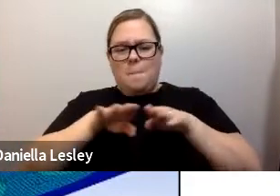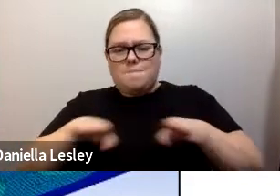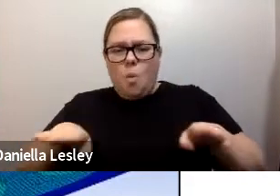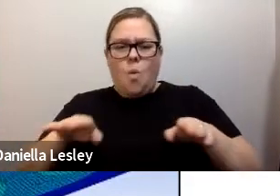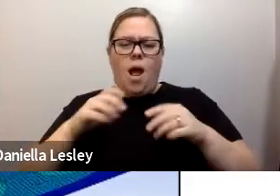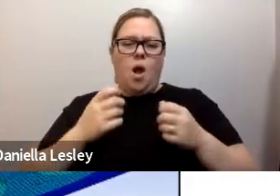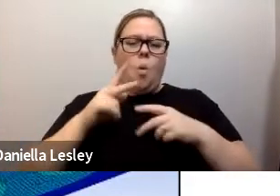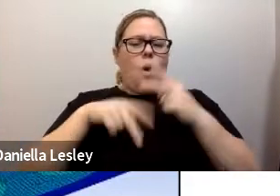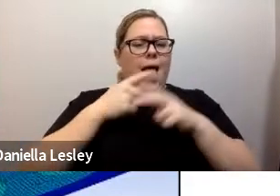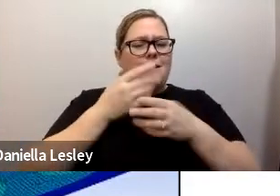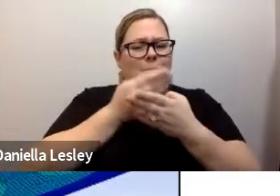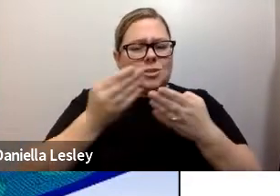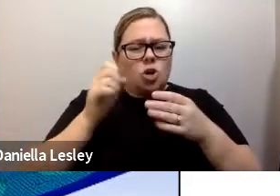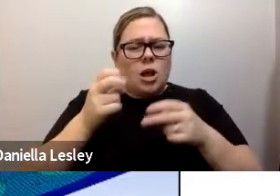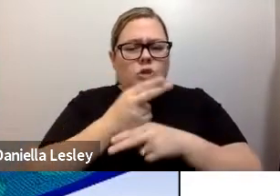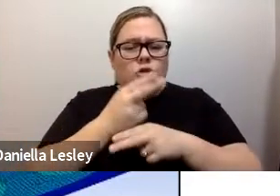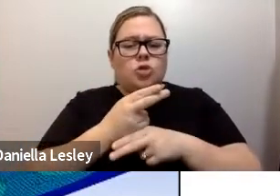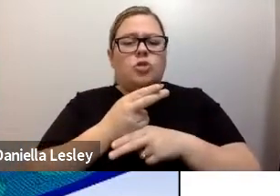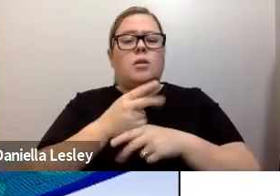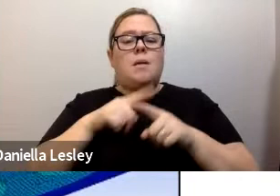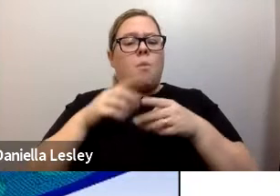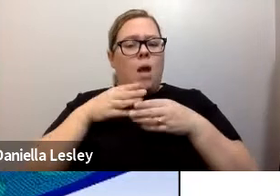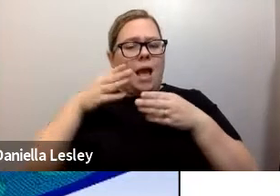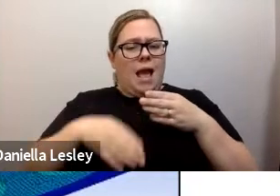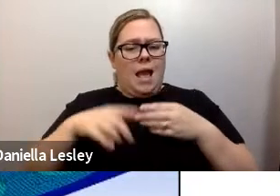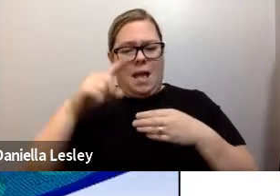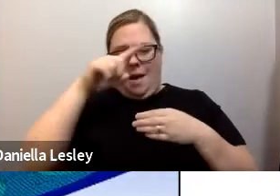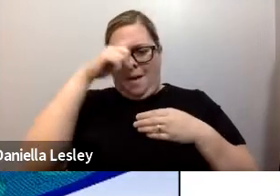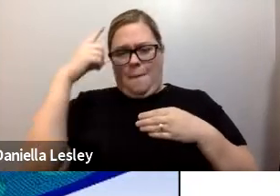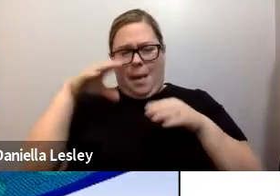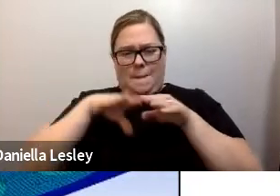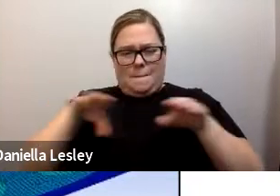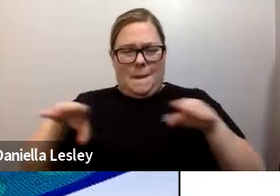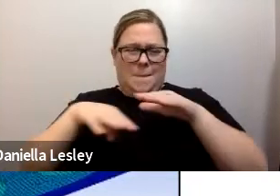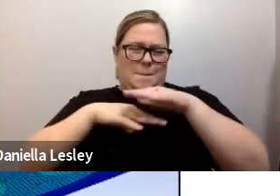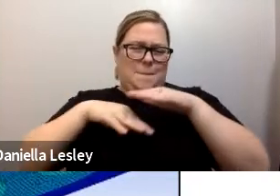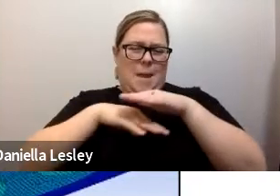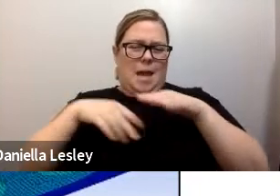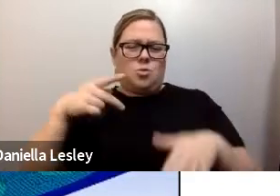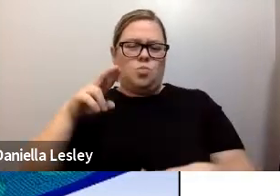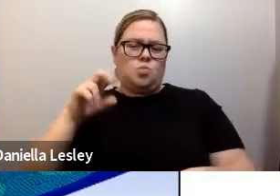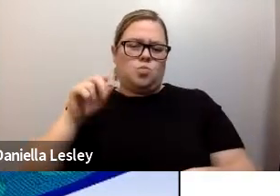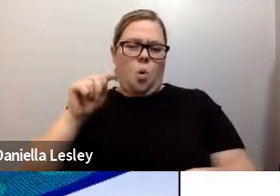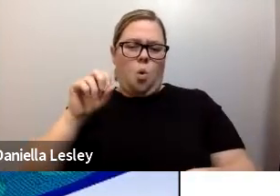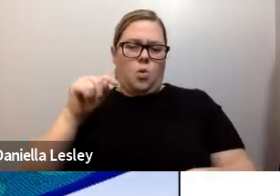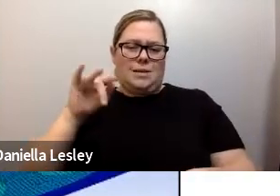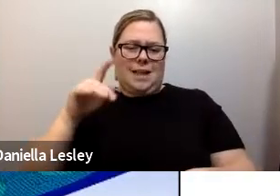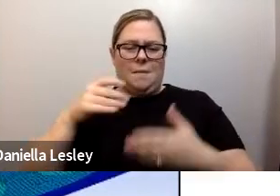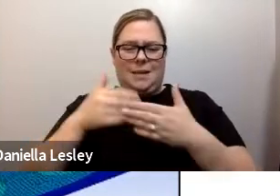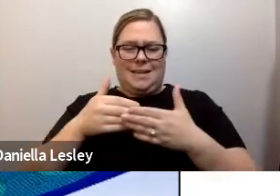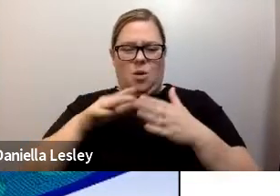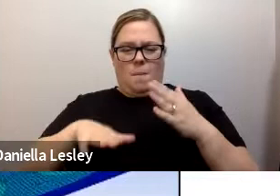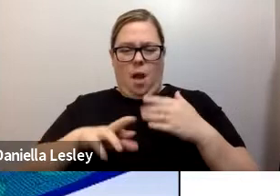used. We kind of end on this black platform, this very basic prototype on the near the bottom